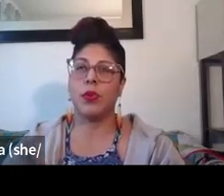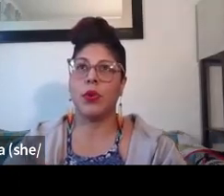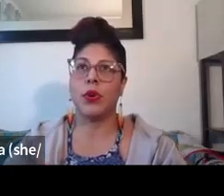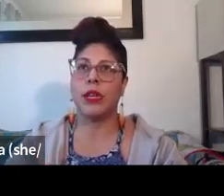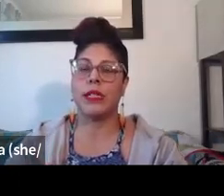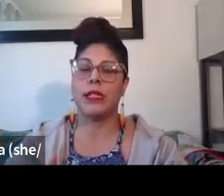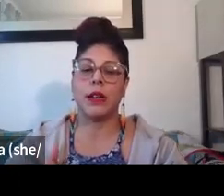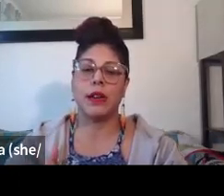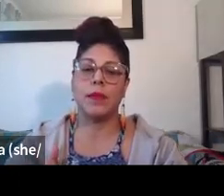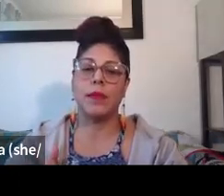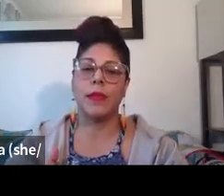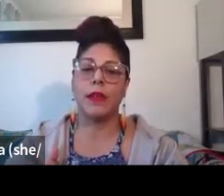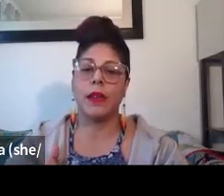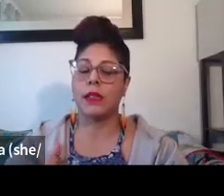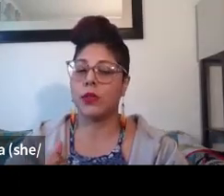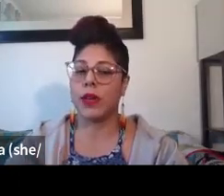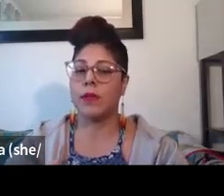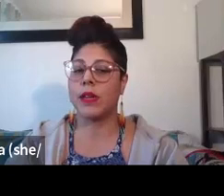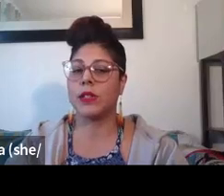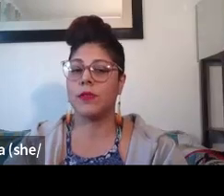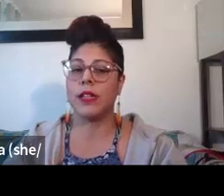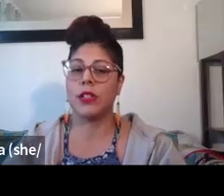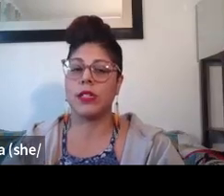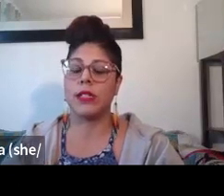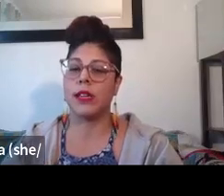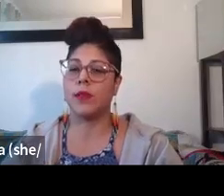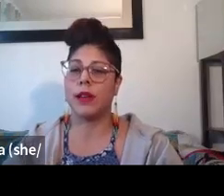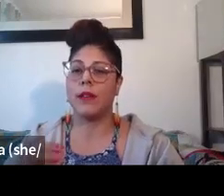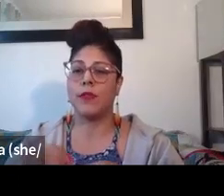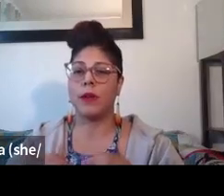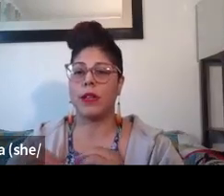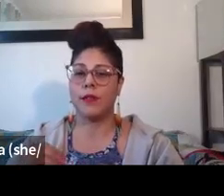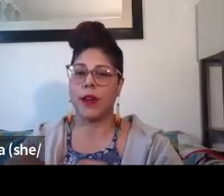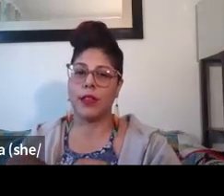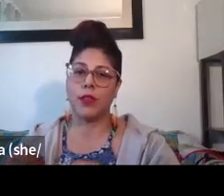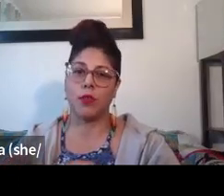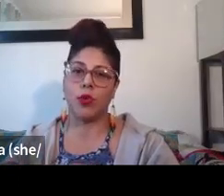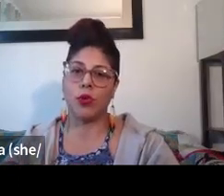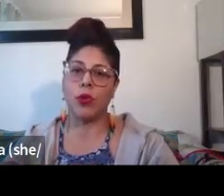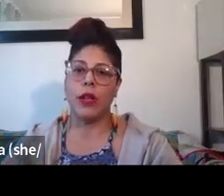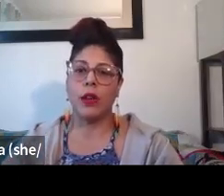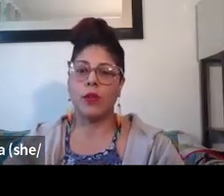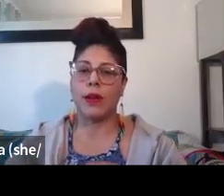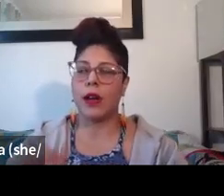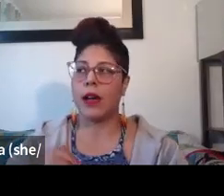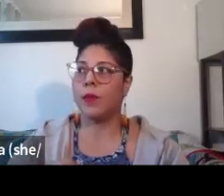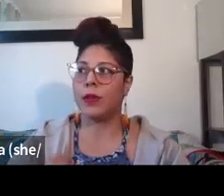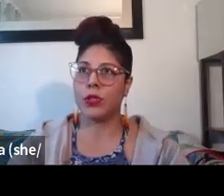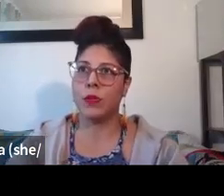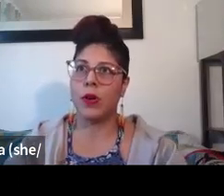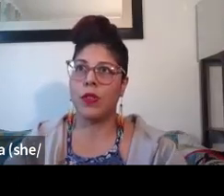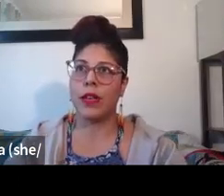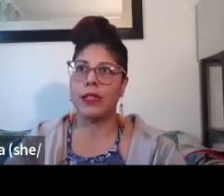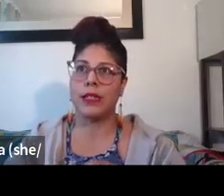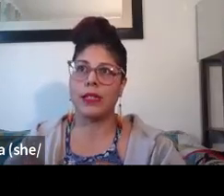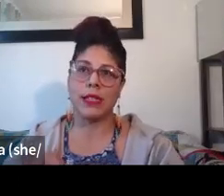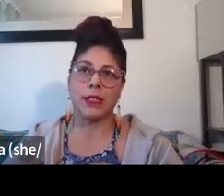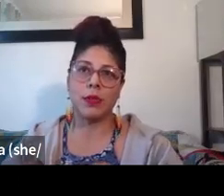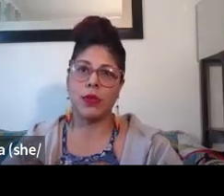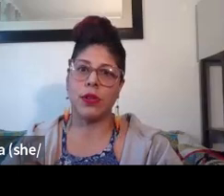screen. And the different images share resources and an image of the DC reflecting pool